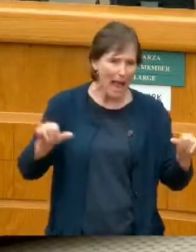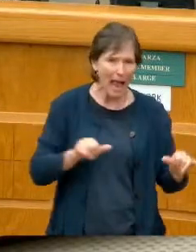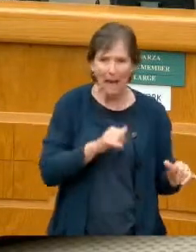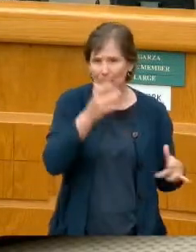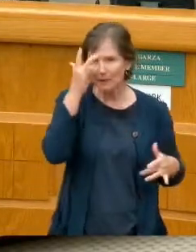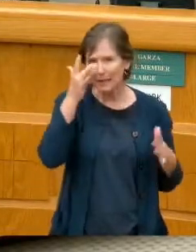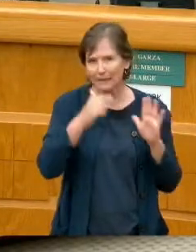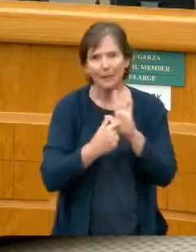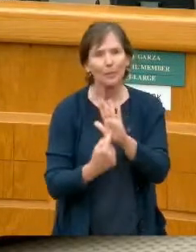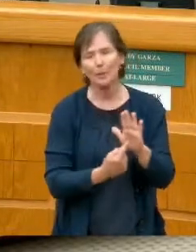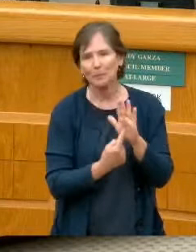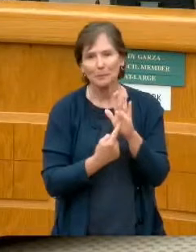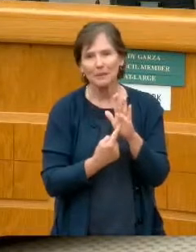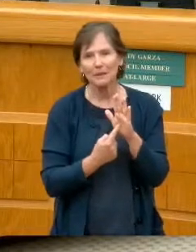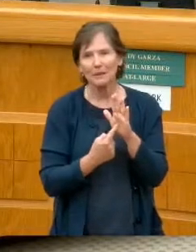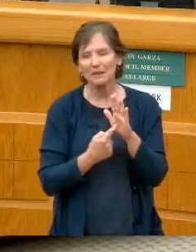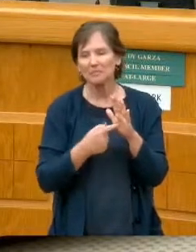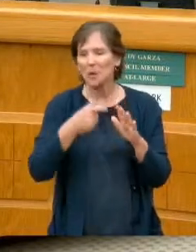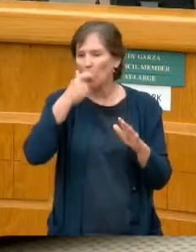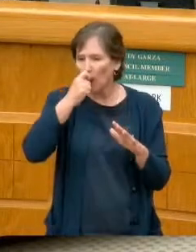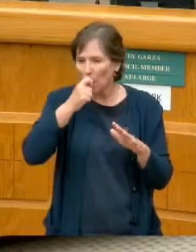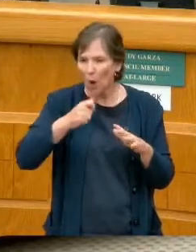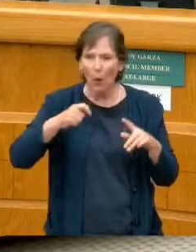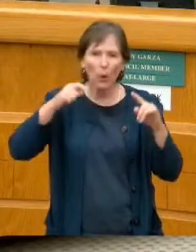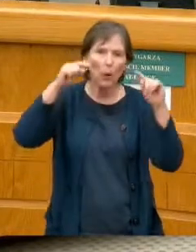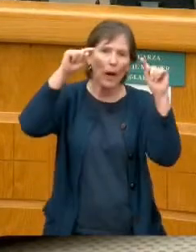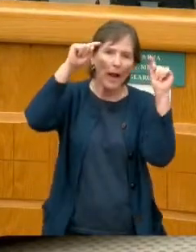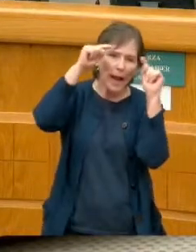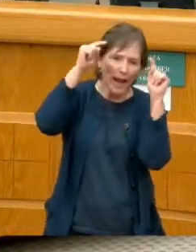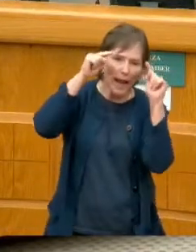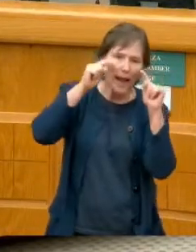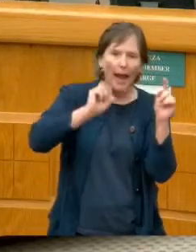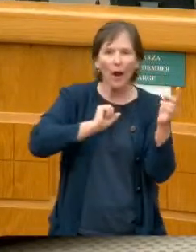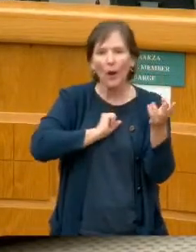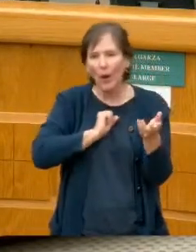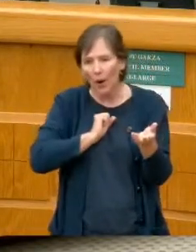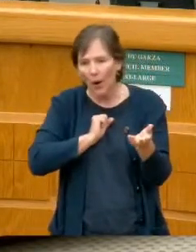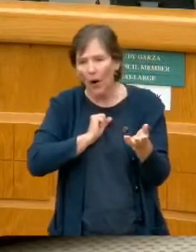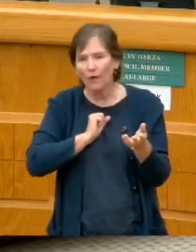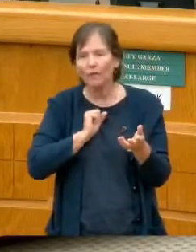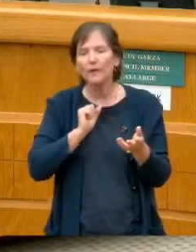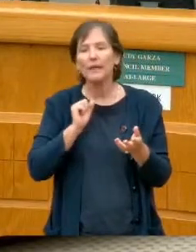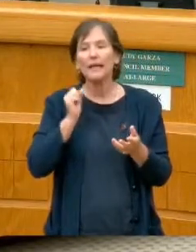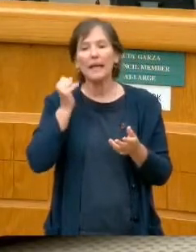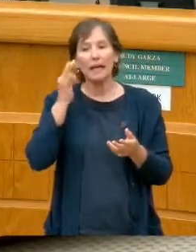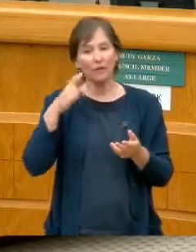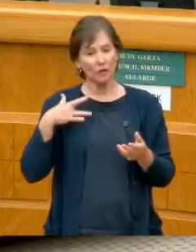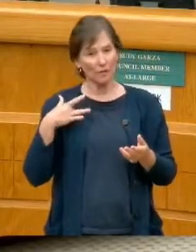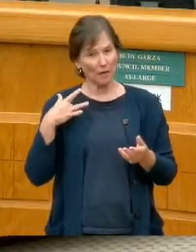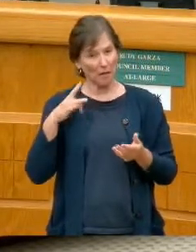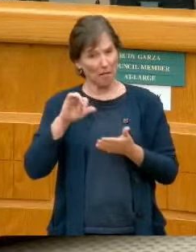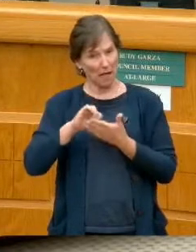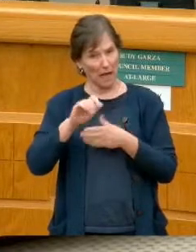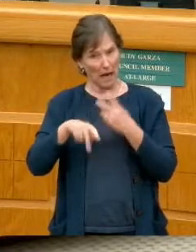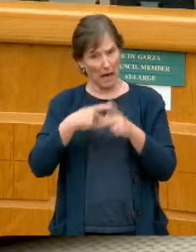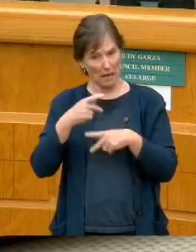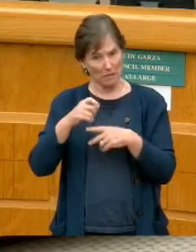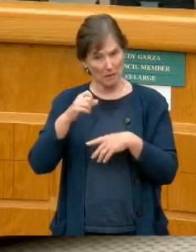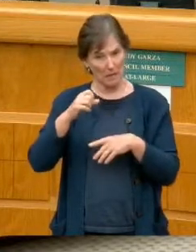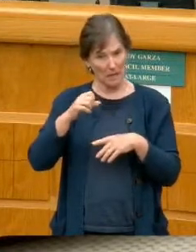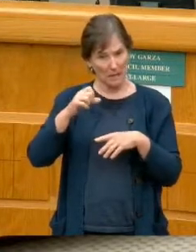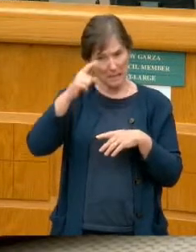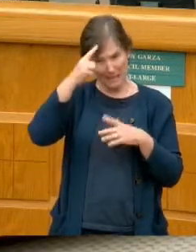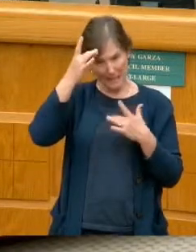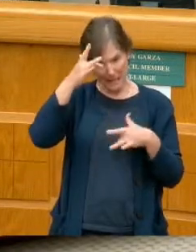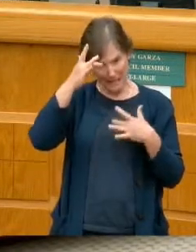nose. If you are experiencing symptoms, schedule yourself for a COVID-19 test. It is better to get tested than